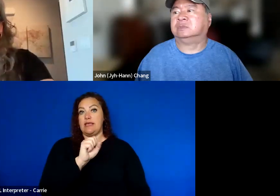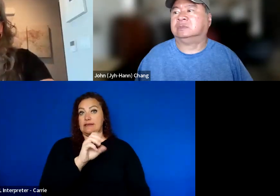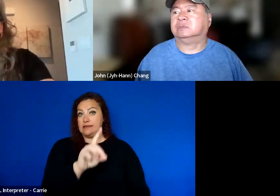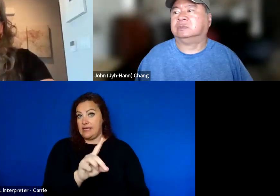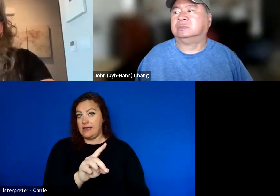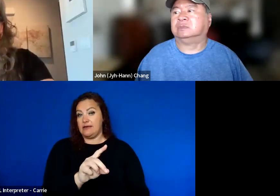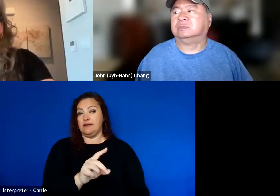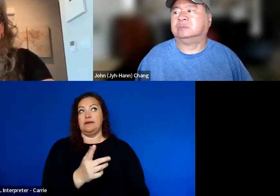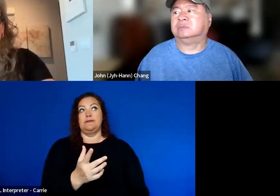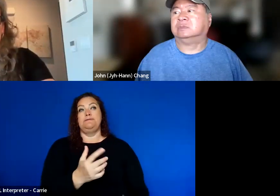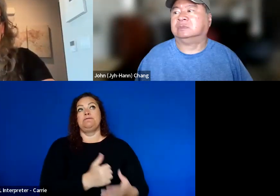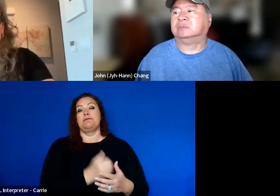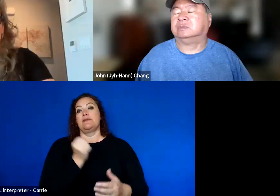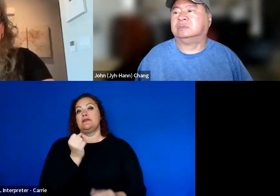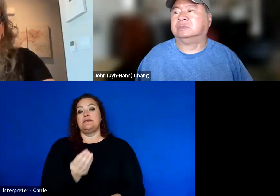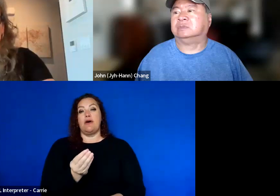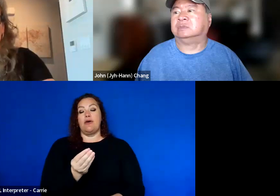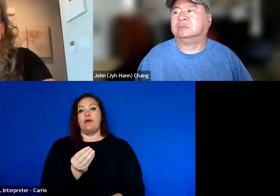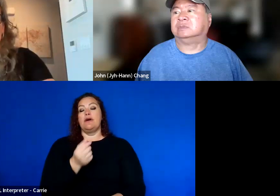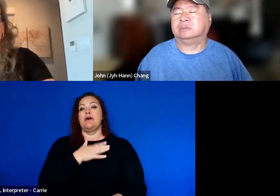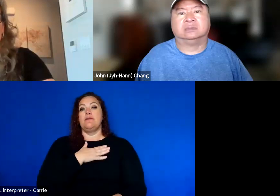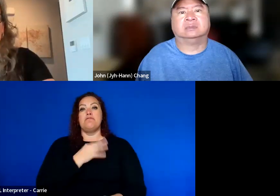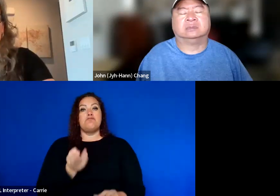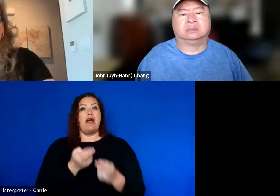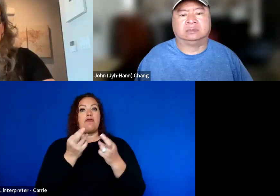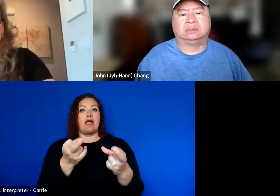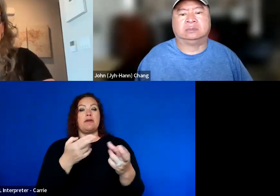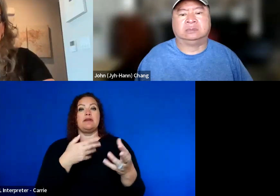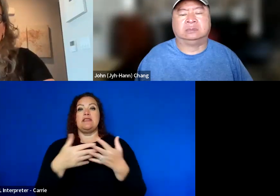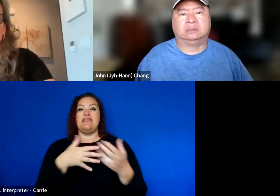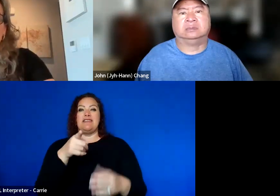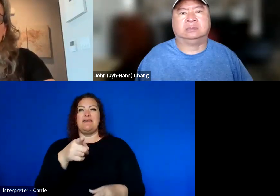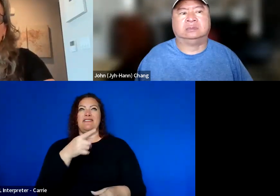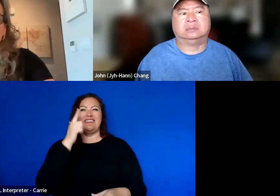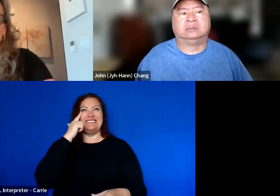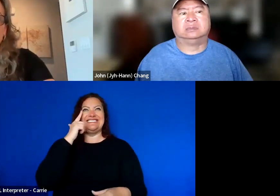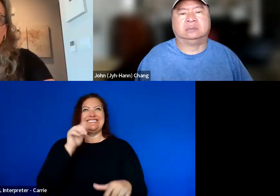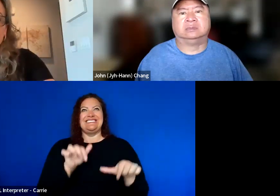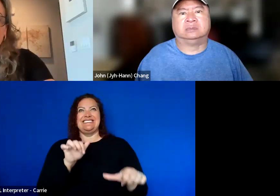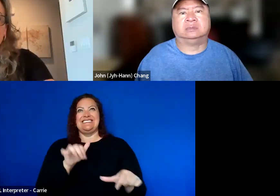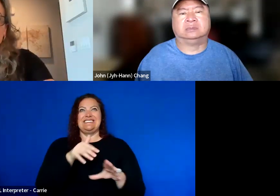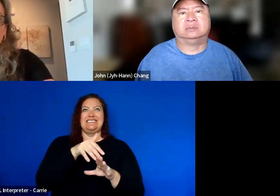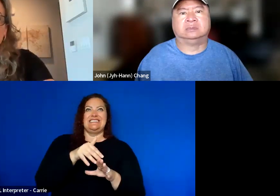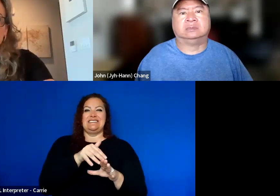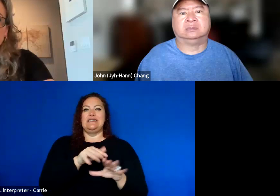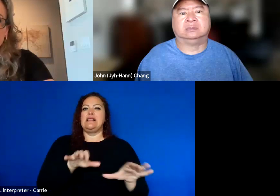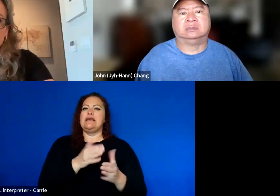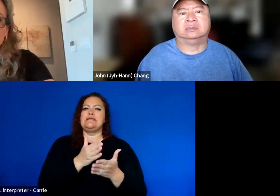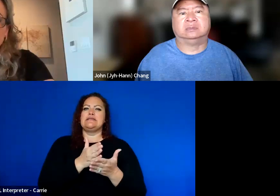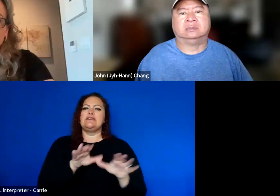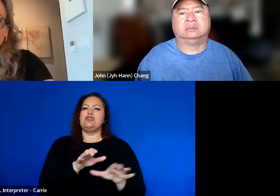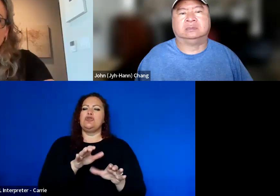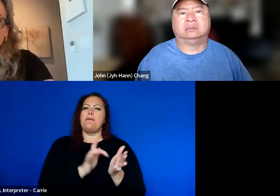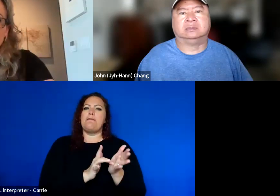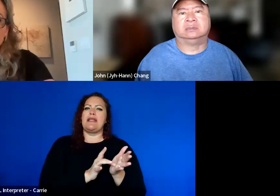Um, so I recommend, even if you're on the fence, at least doing a medication consultation